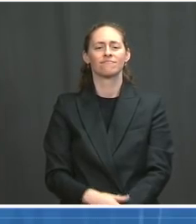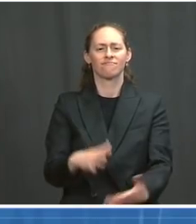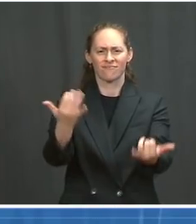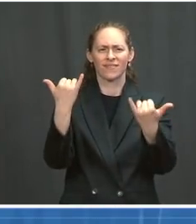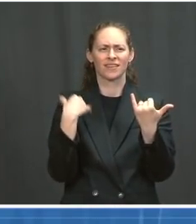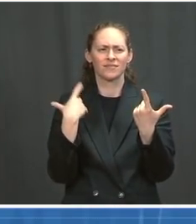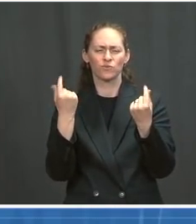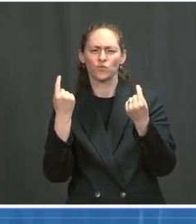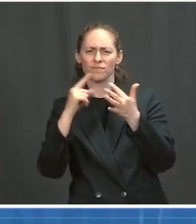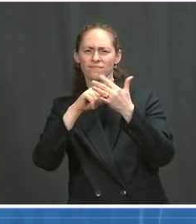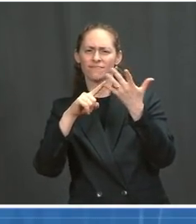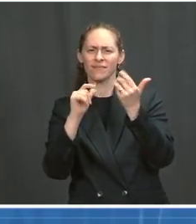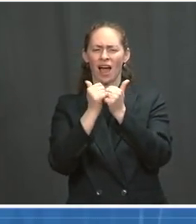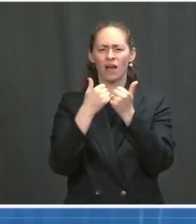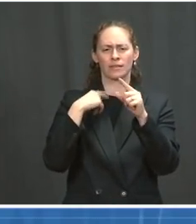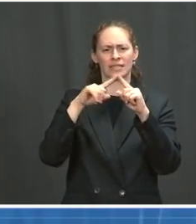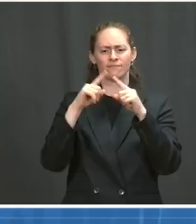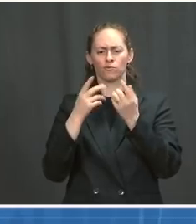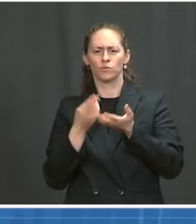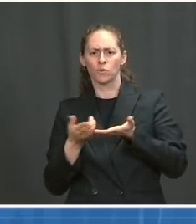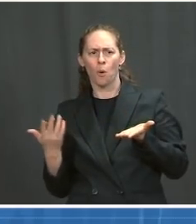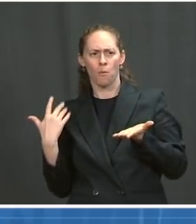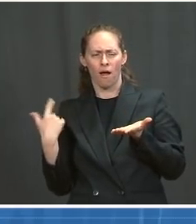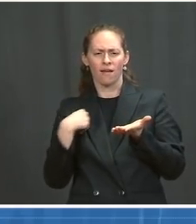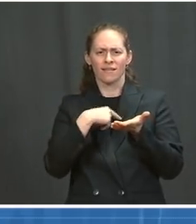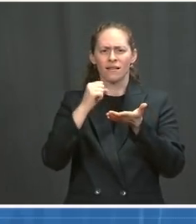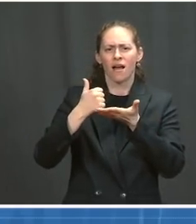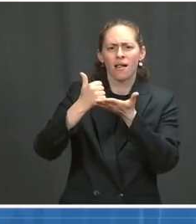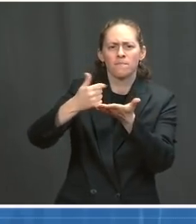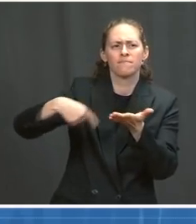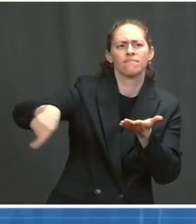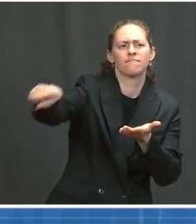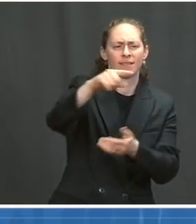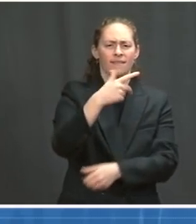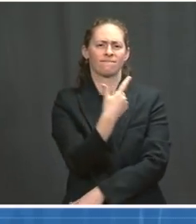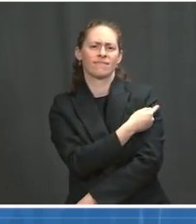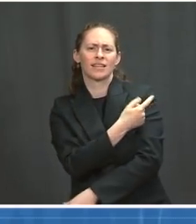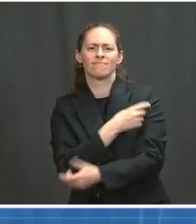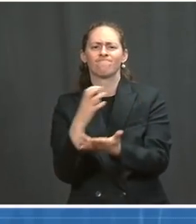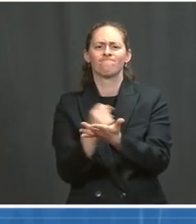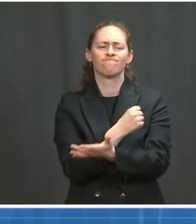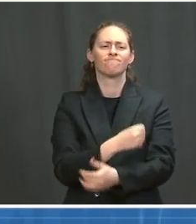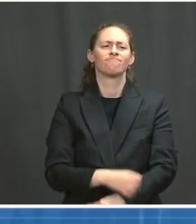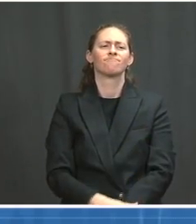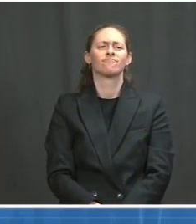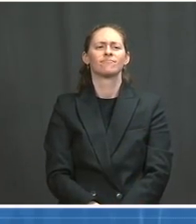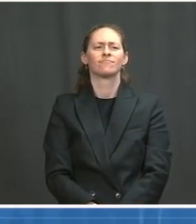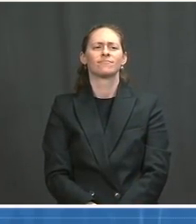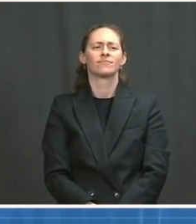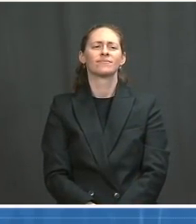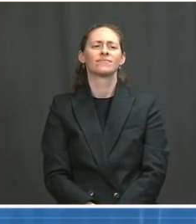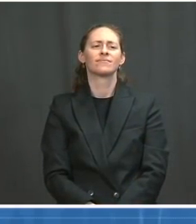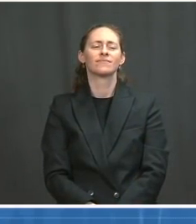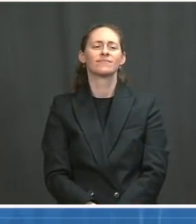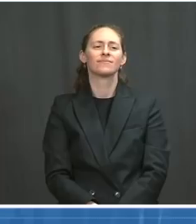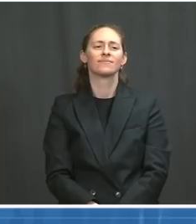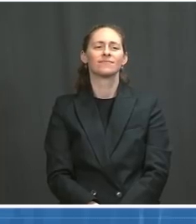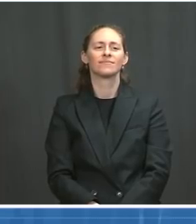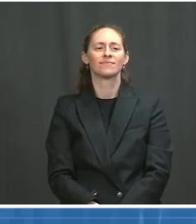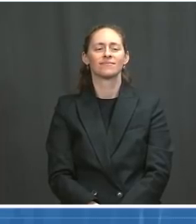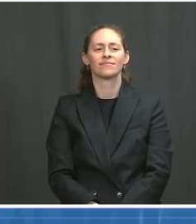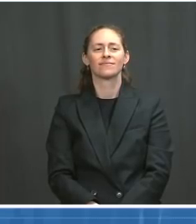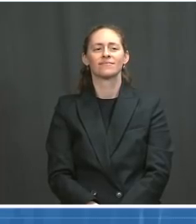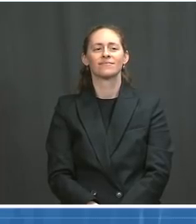this virus. Our approach and the pace of progress will look different as we reach deeper into